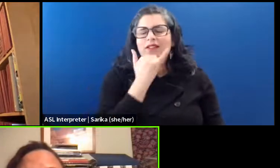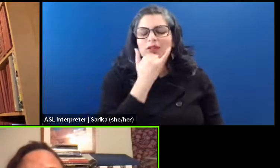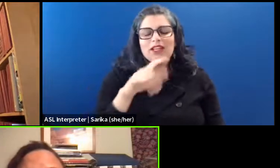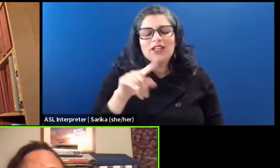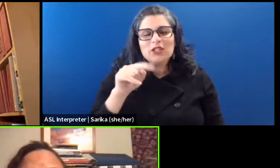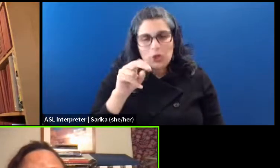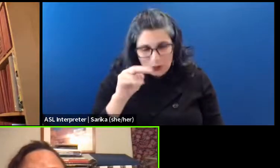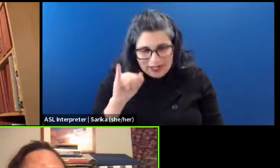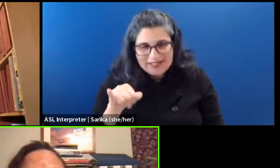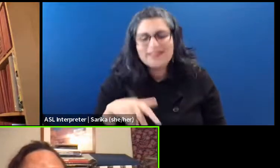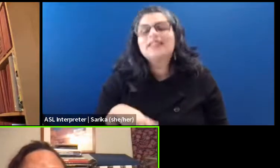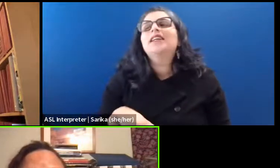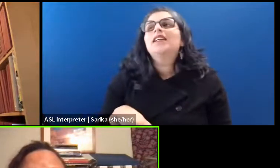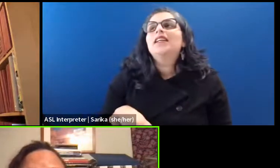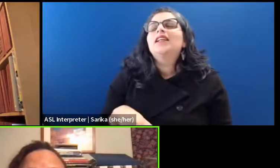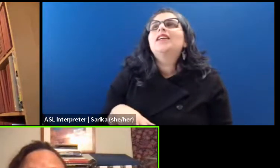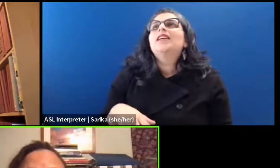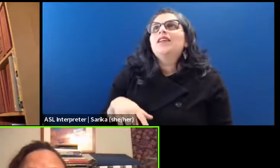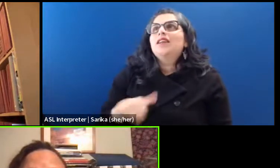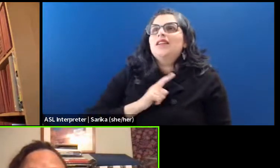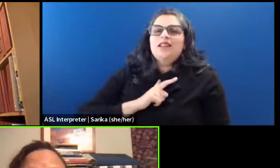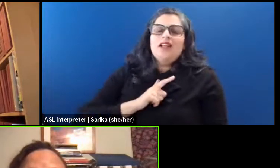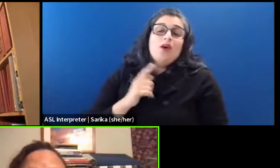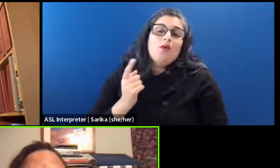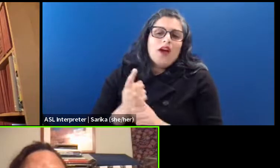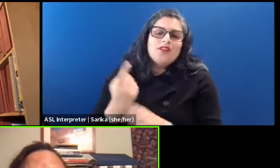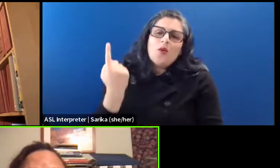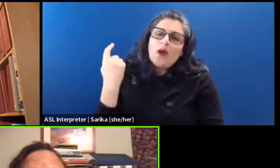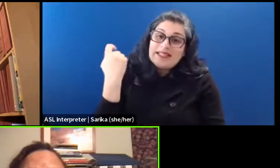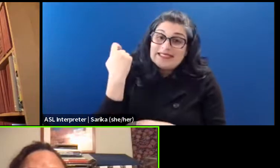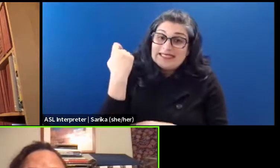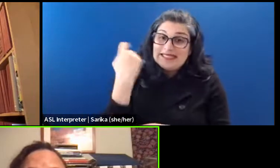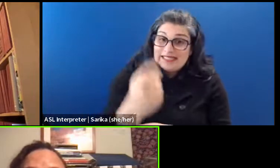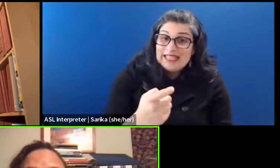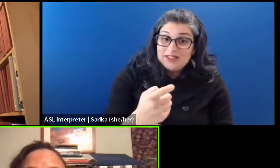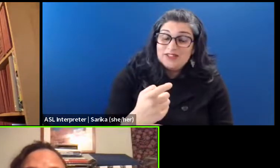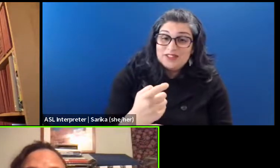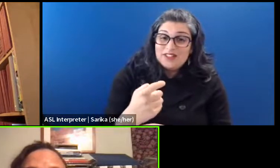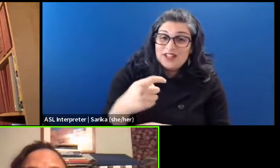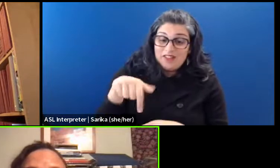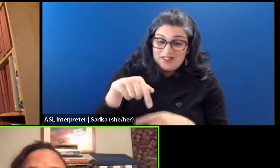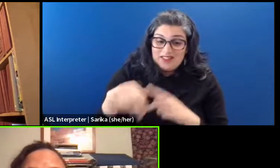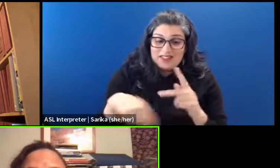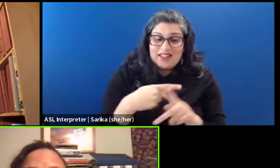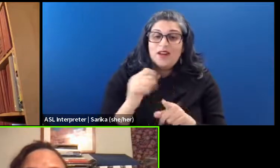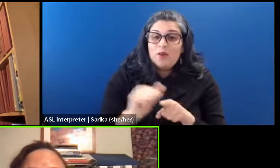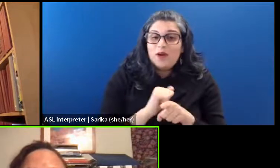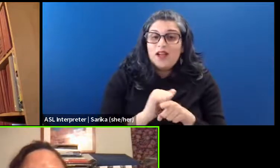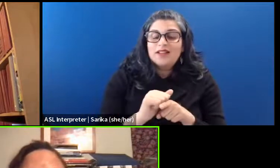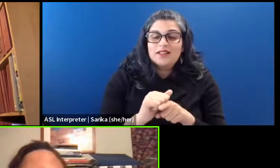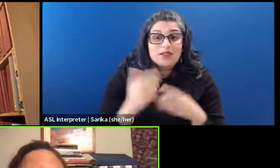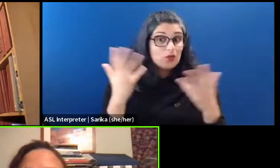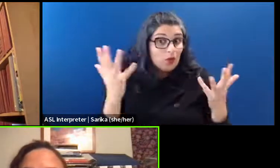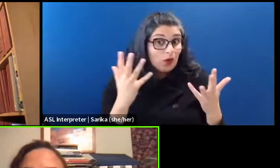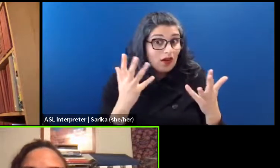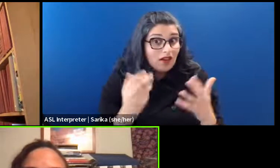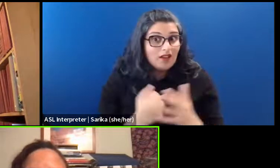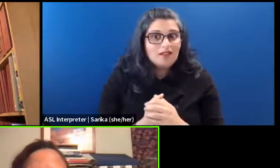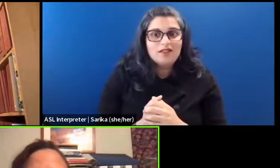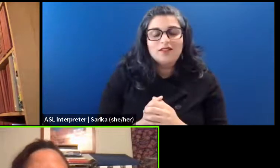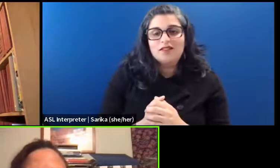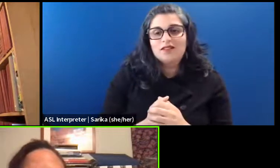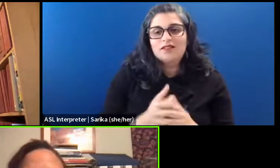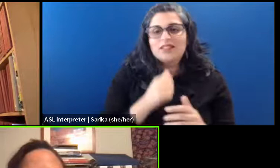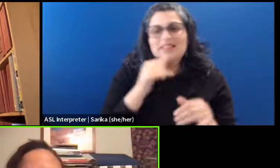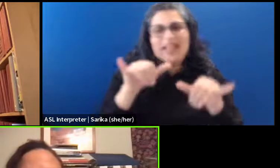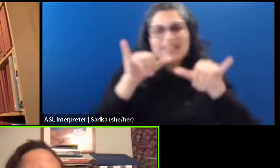one of the gifts of this practice is not staying in the space